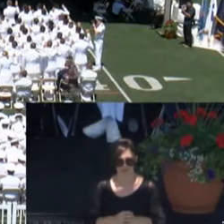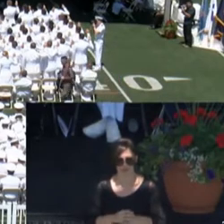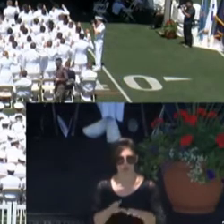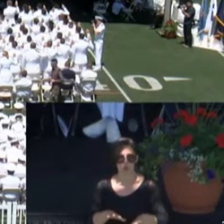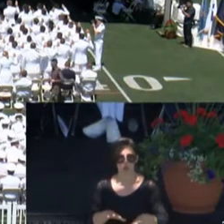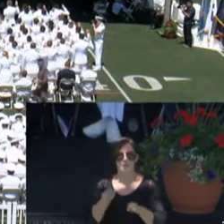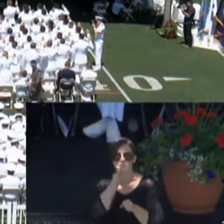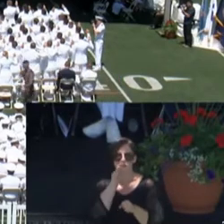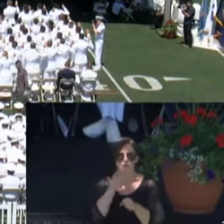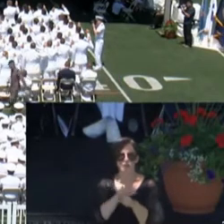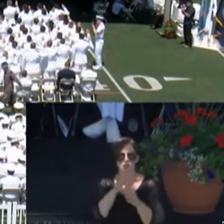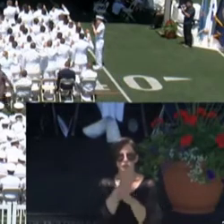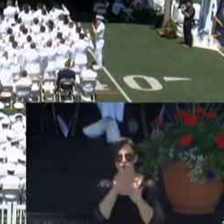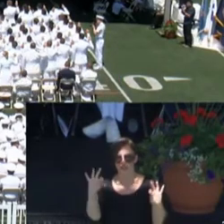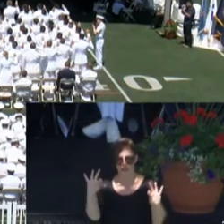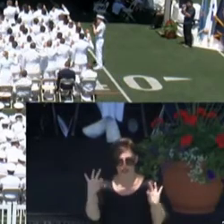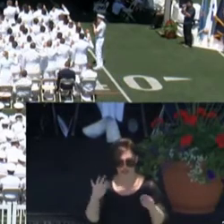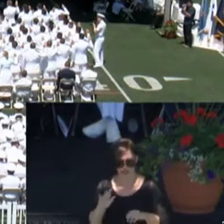that I take this obligation freely,